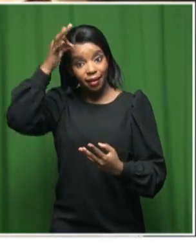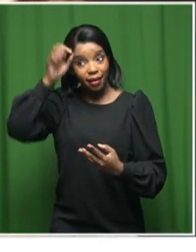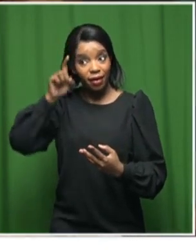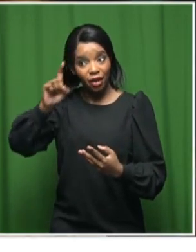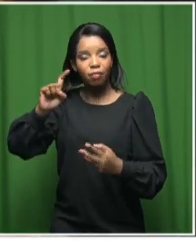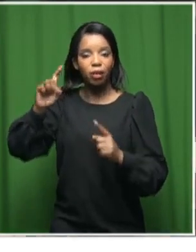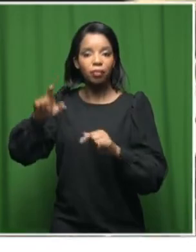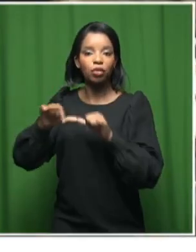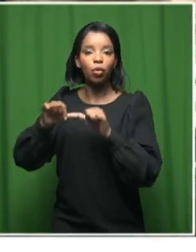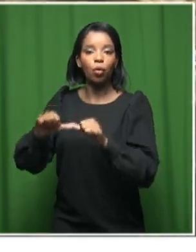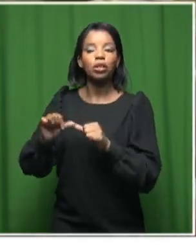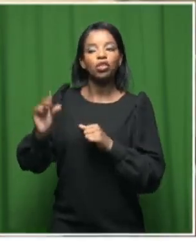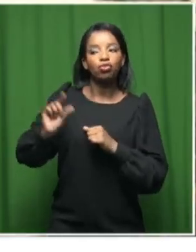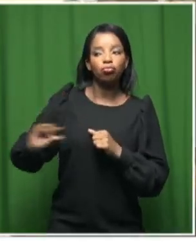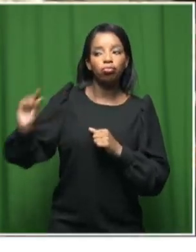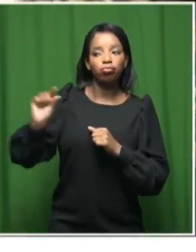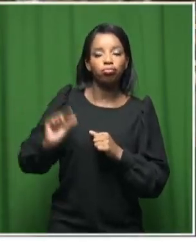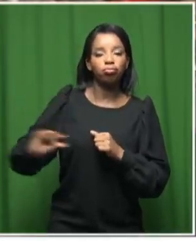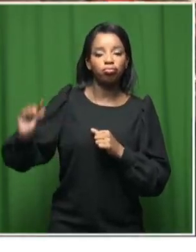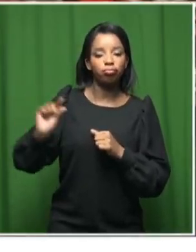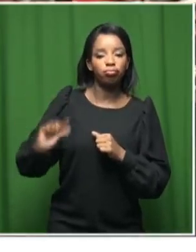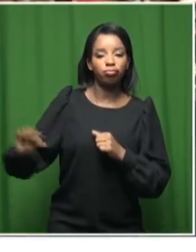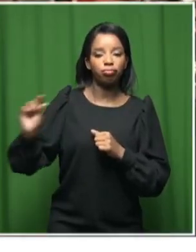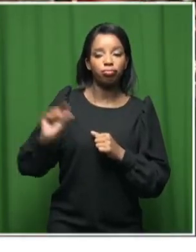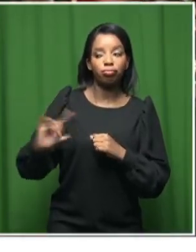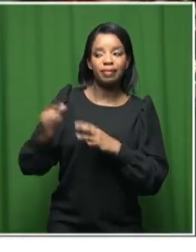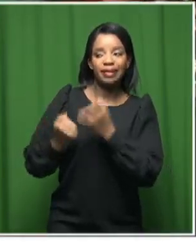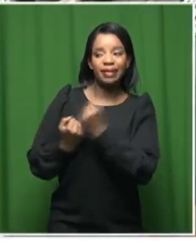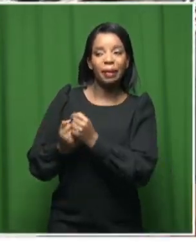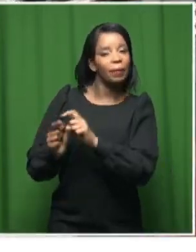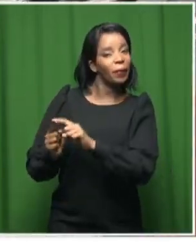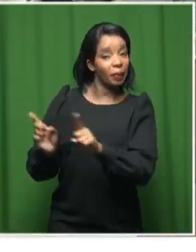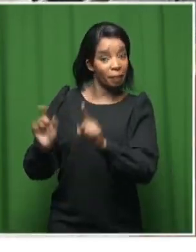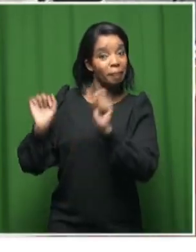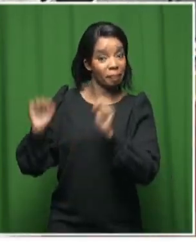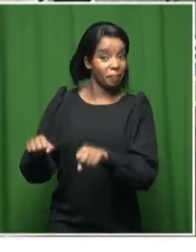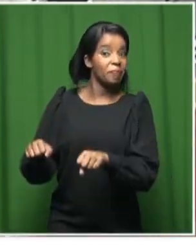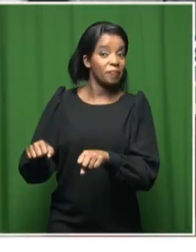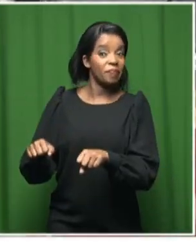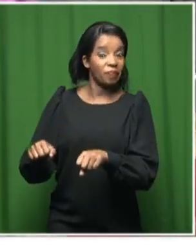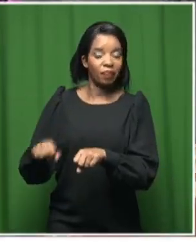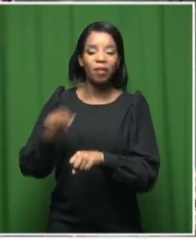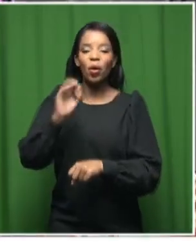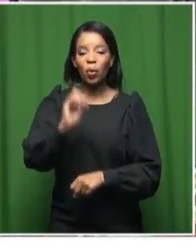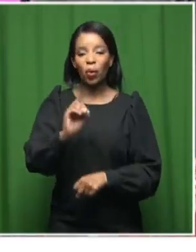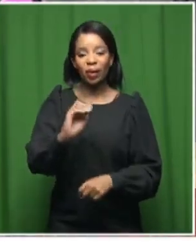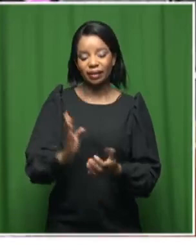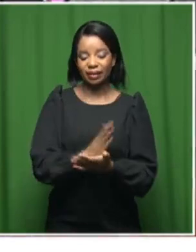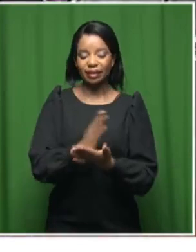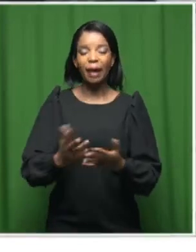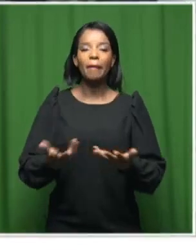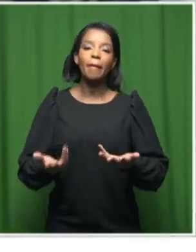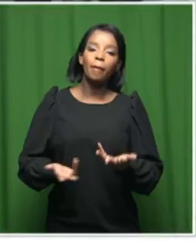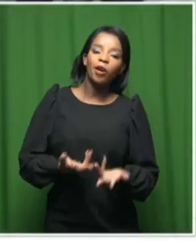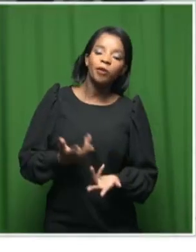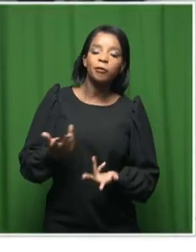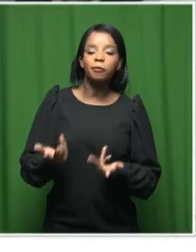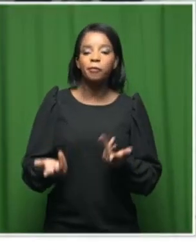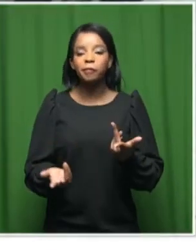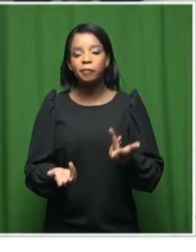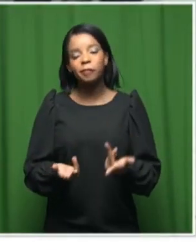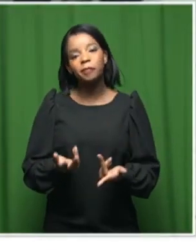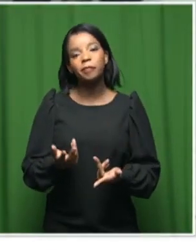support them in various ways. And there are those who are kind of